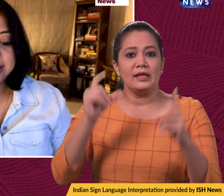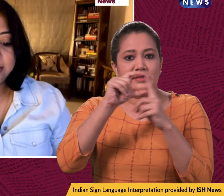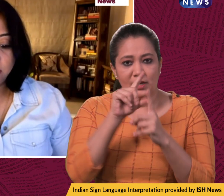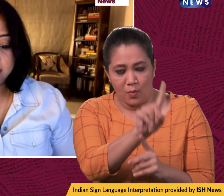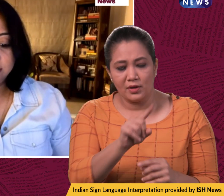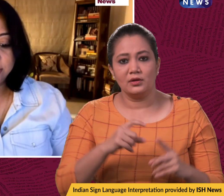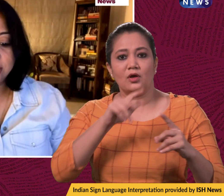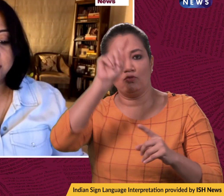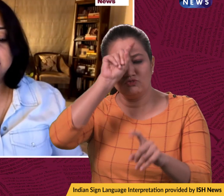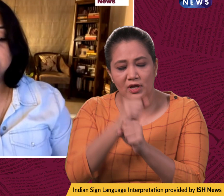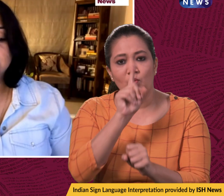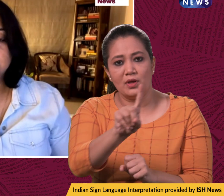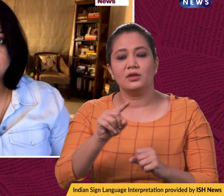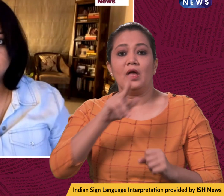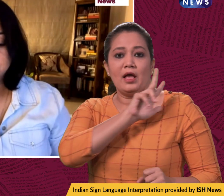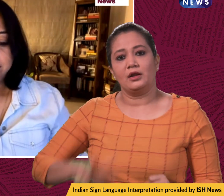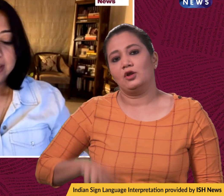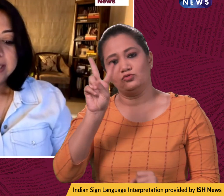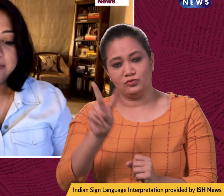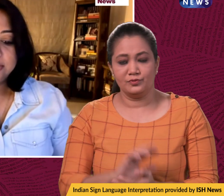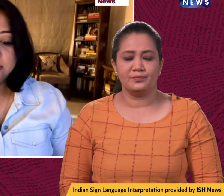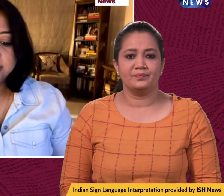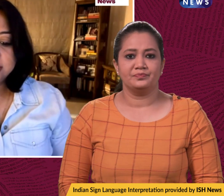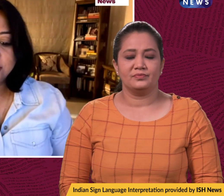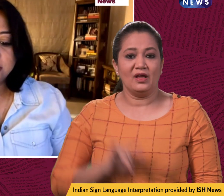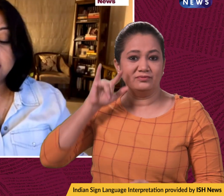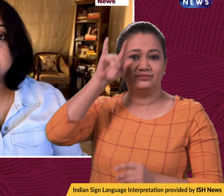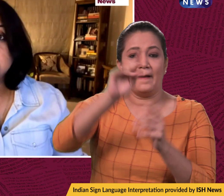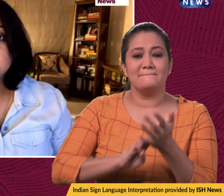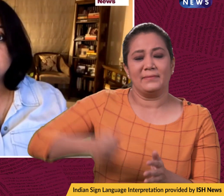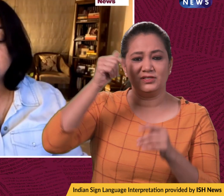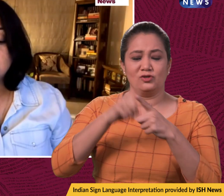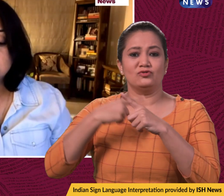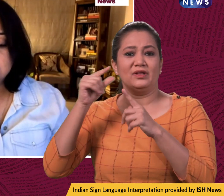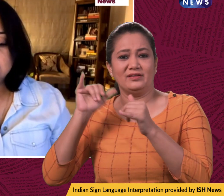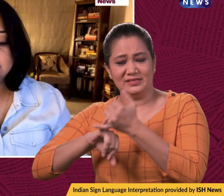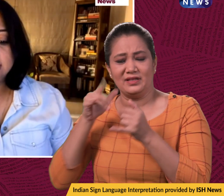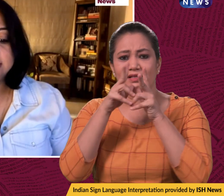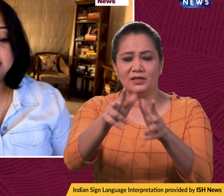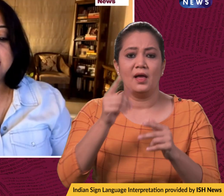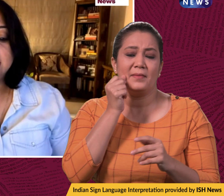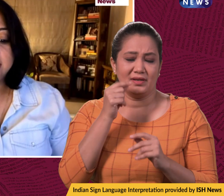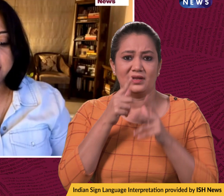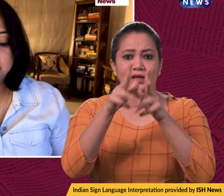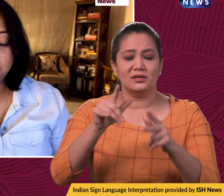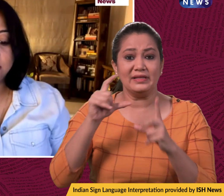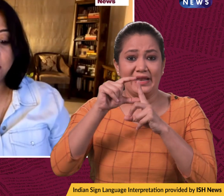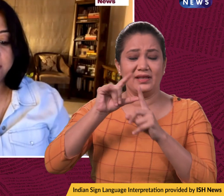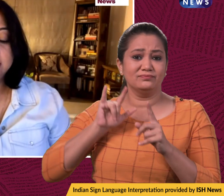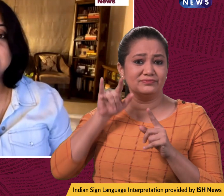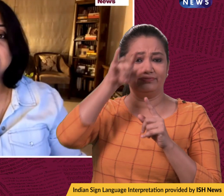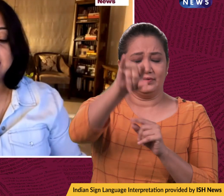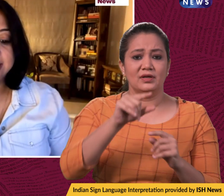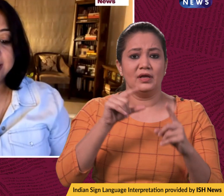Delhi 1, Gujarat 1 and Karnataka 2. Aviation Minister Jyotaraditya Sindhya on Monday directed Delhi Airport